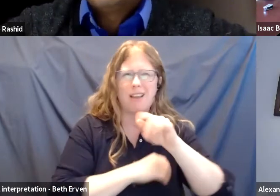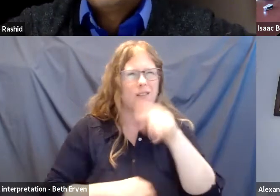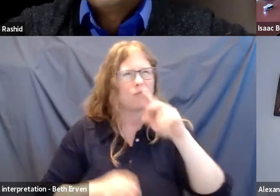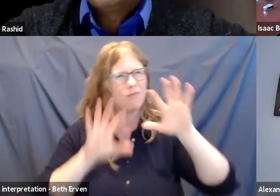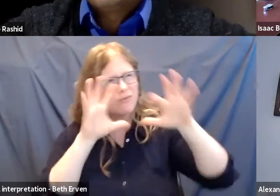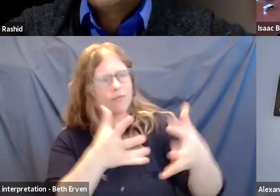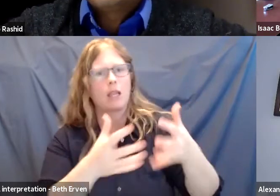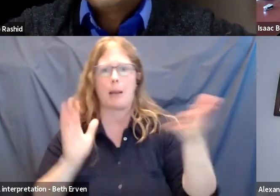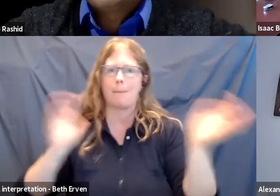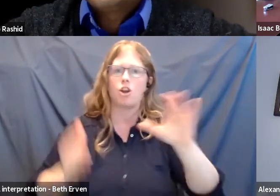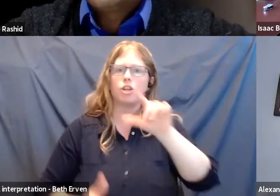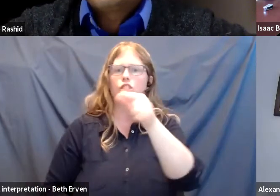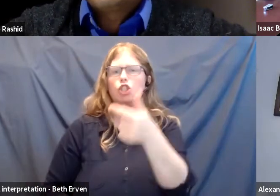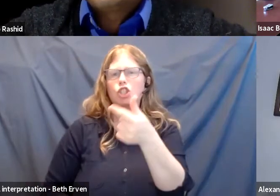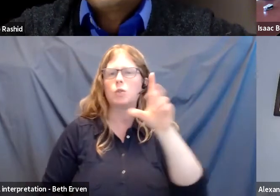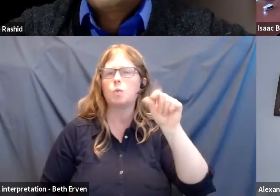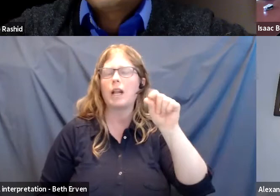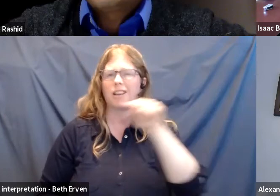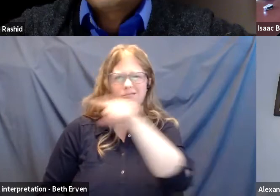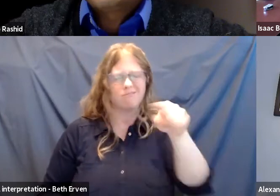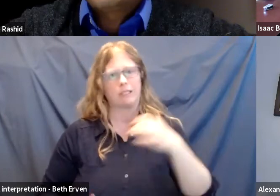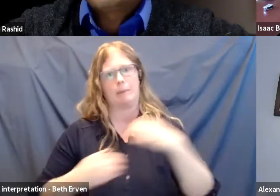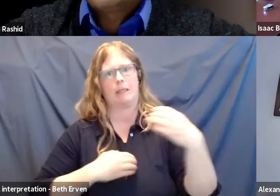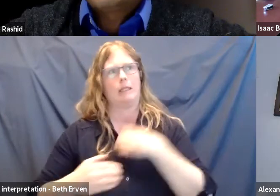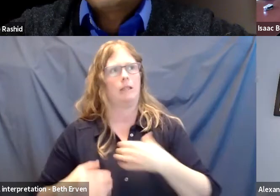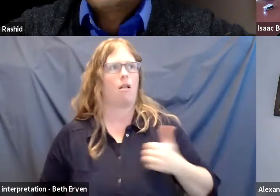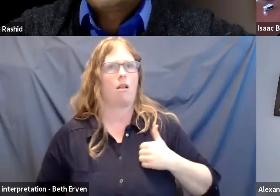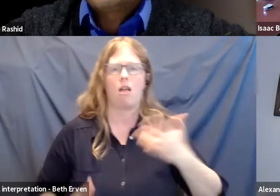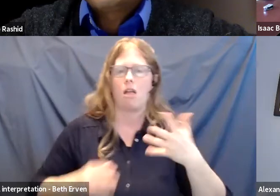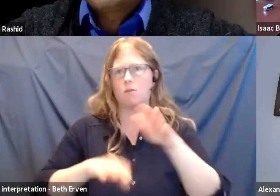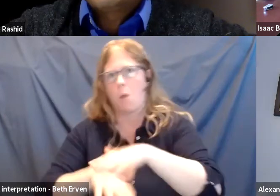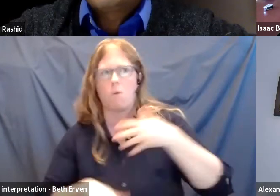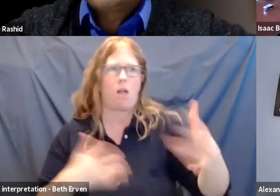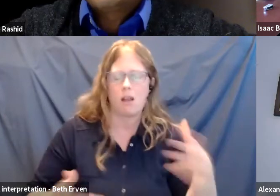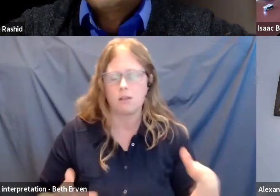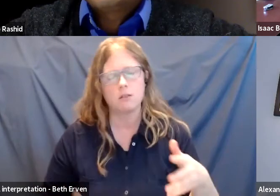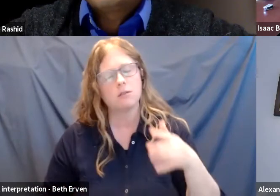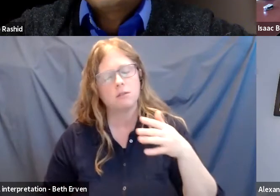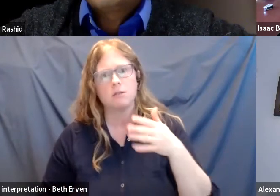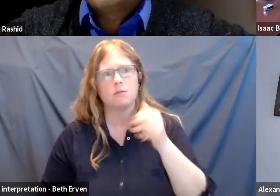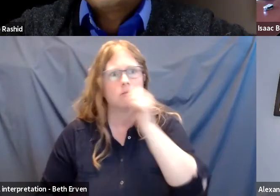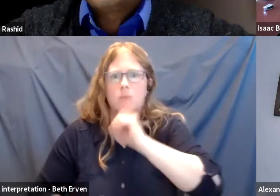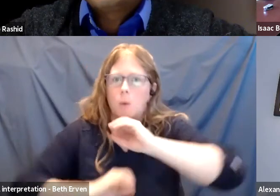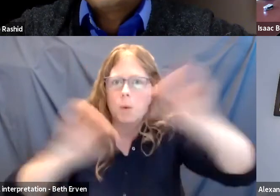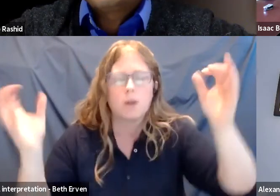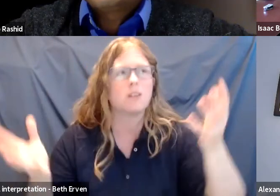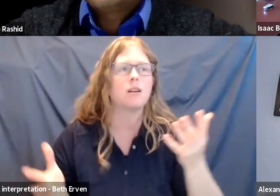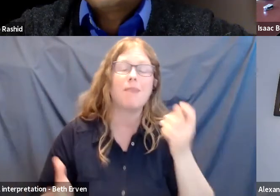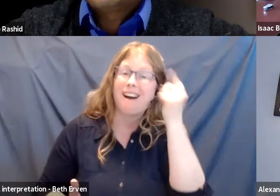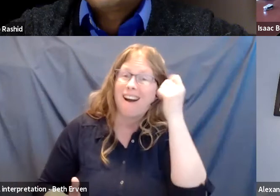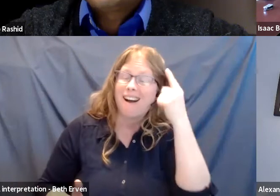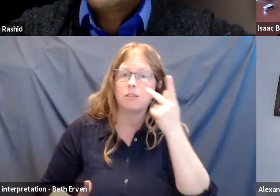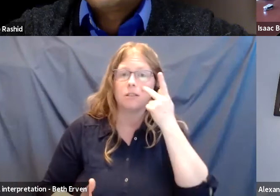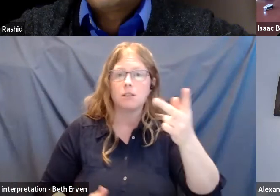fair comparison. Everyone keeps complaining in Canada. And, you know, of course, we got to be honest, like, it's slow and everyone's impatient. But if you look at the rate of